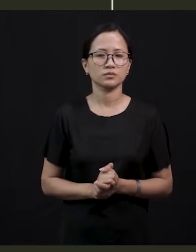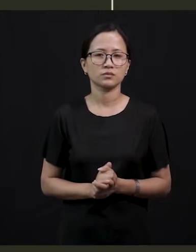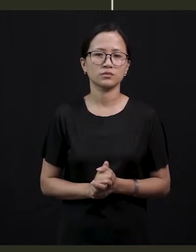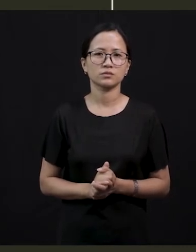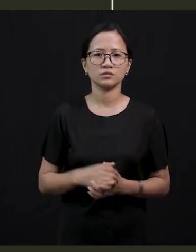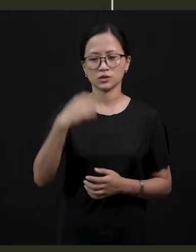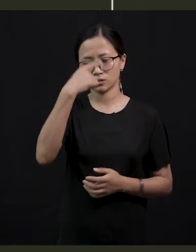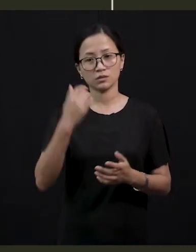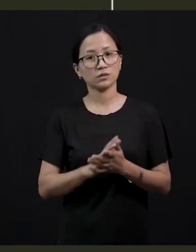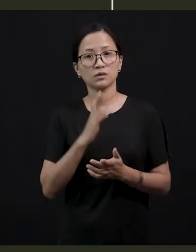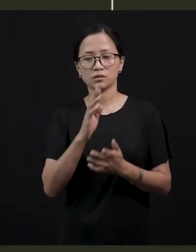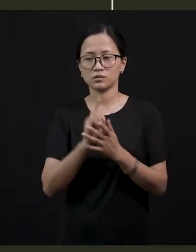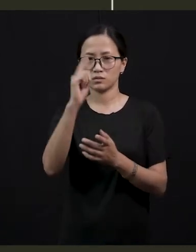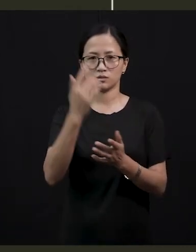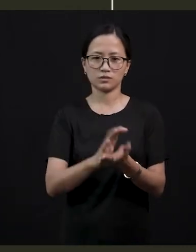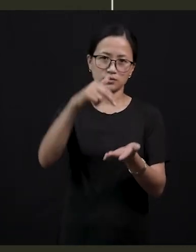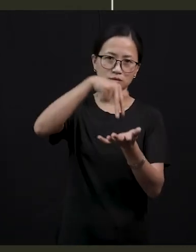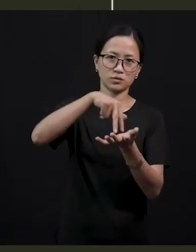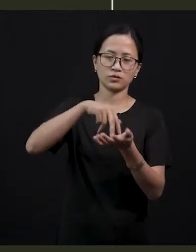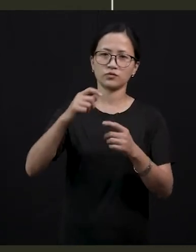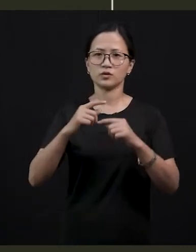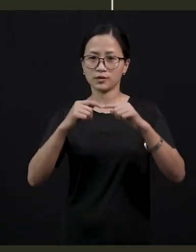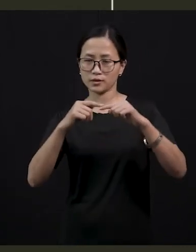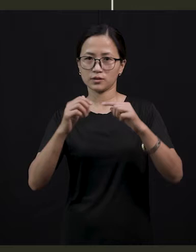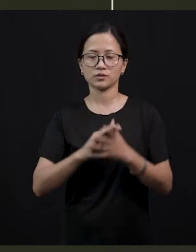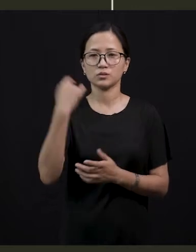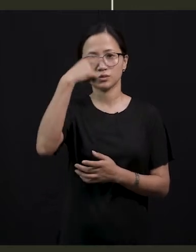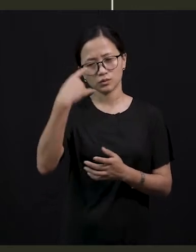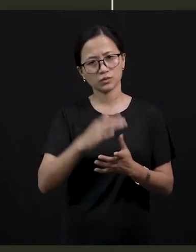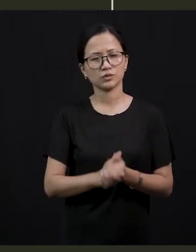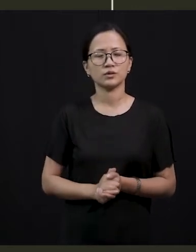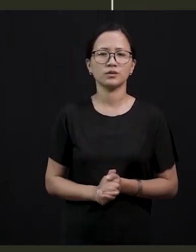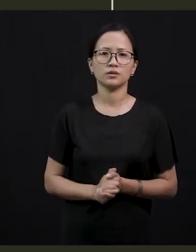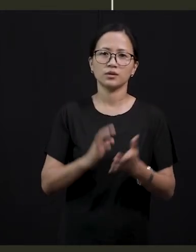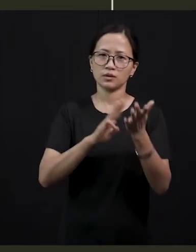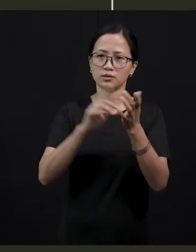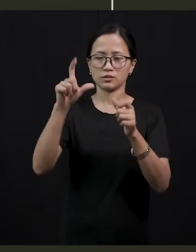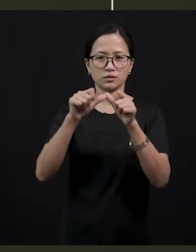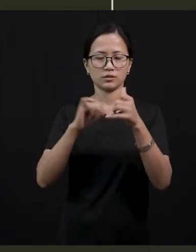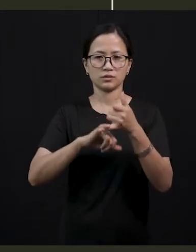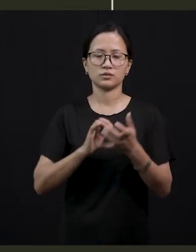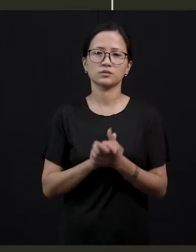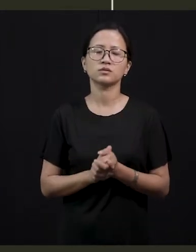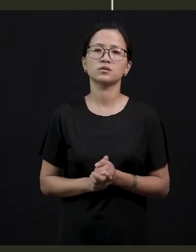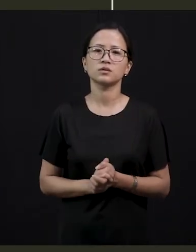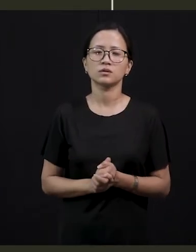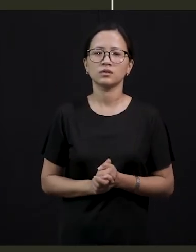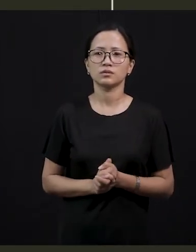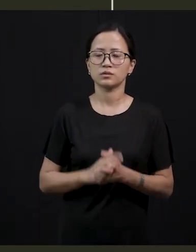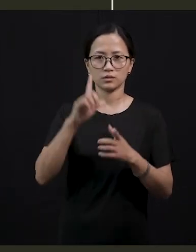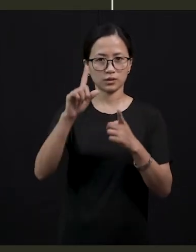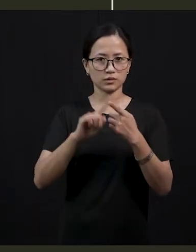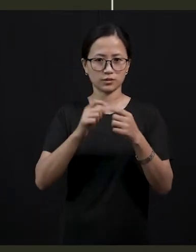Alright, so who are the ones who can stand for election? Now remember, these are elections for MLAs that we are talking. MLAs are